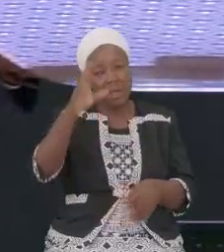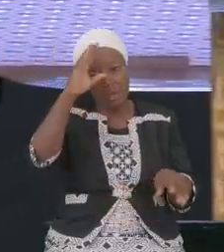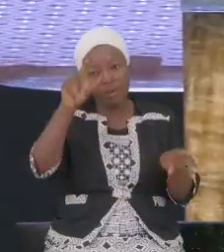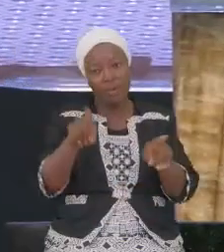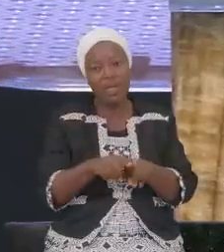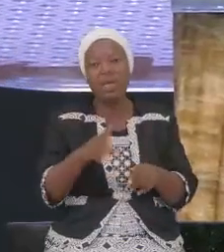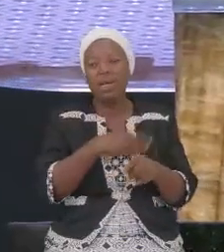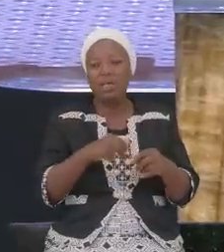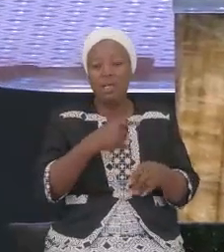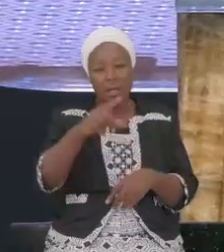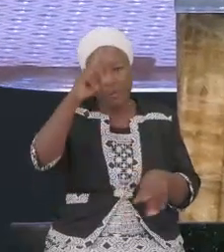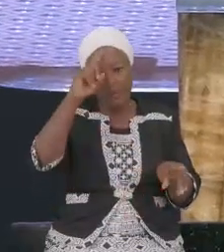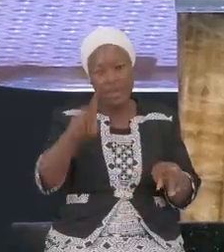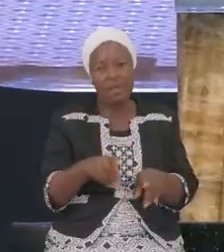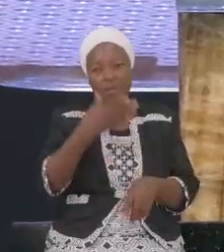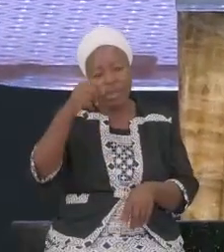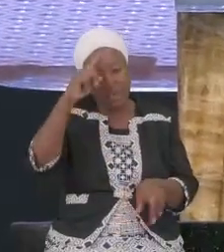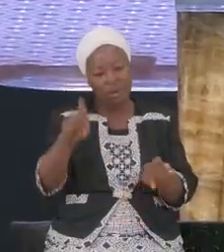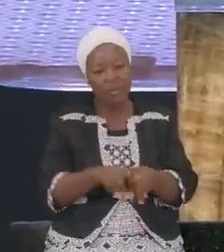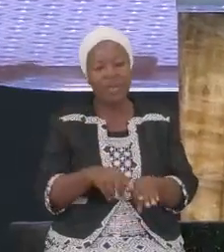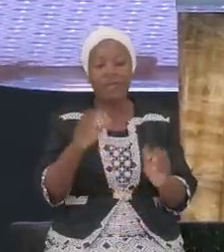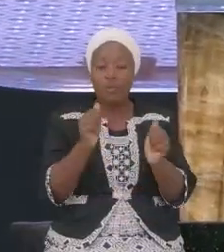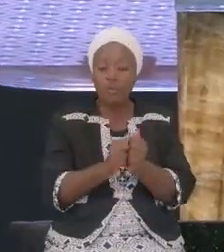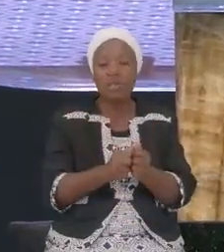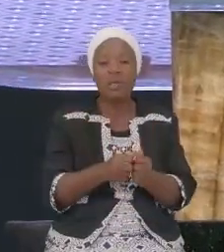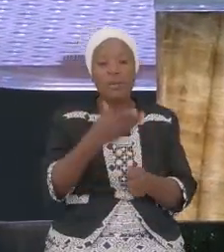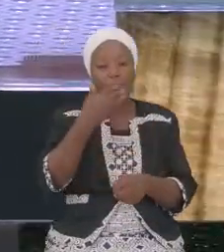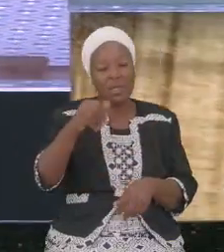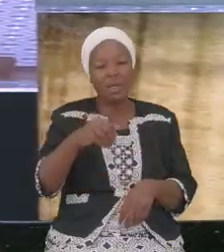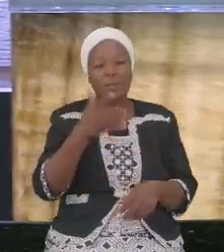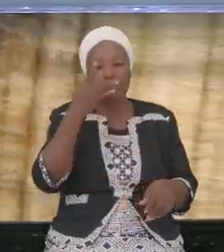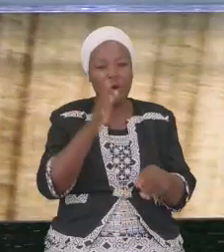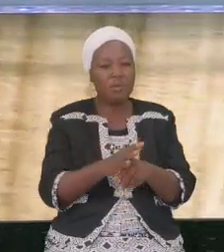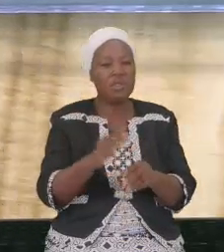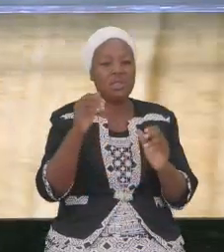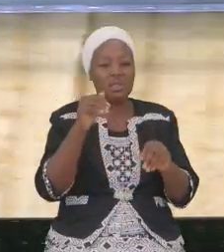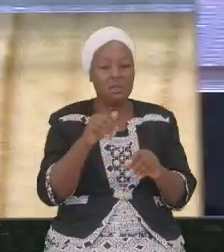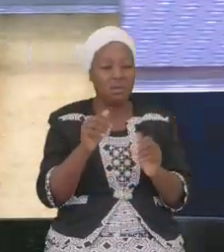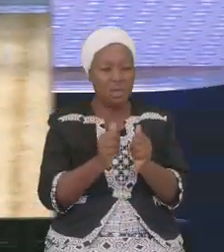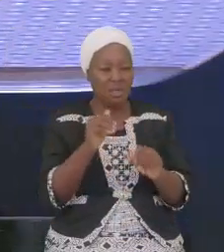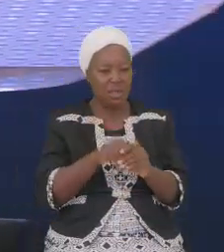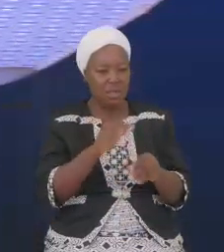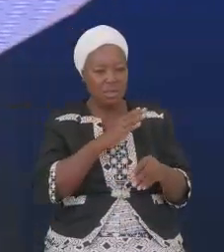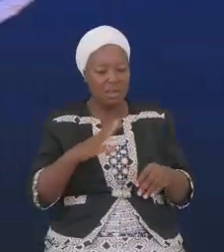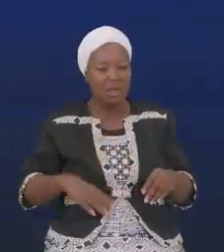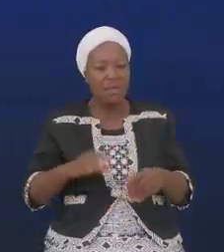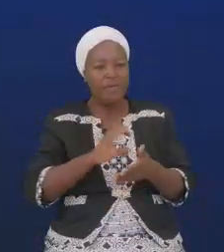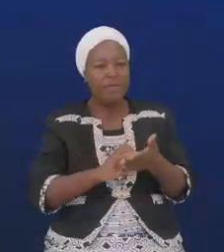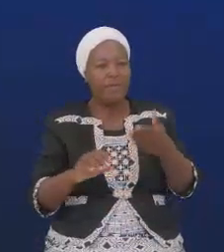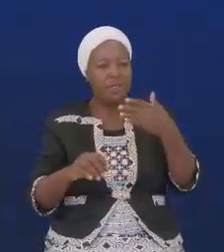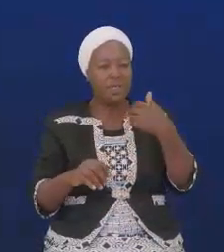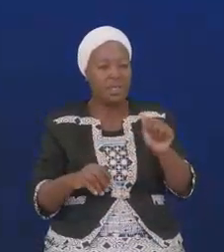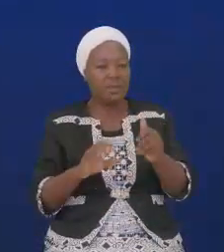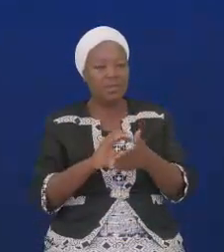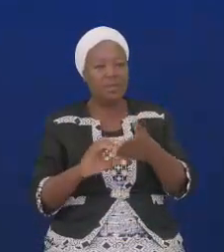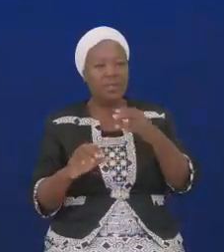covenant with better promises in Christ. Look at verse 10. It says in verse 10, it